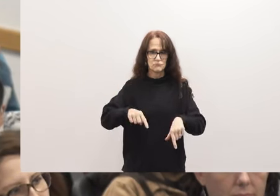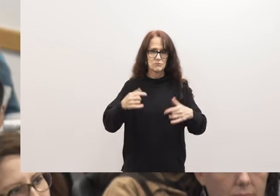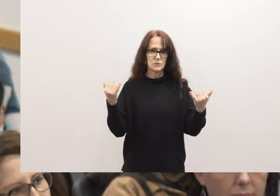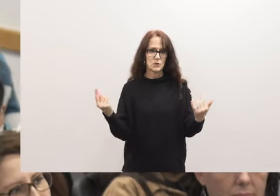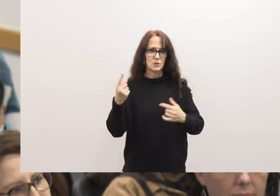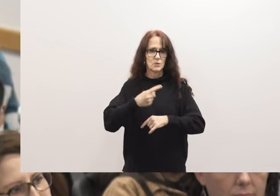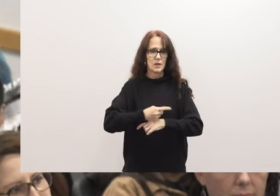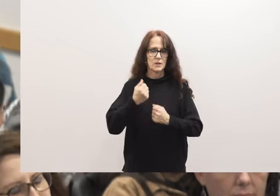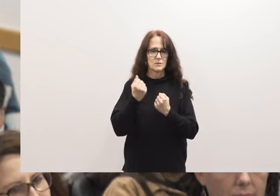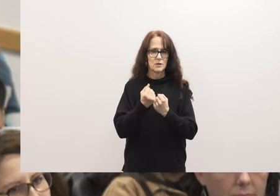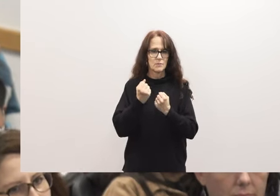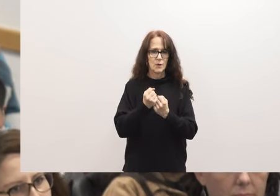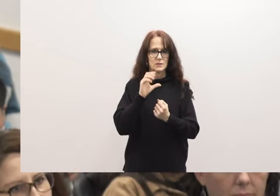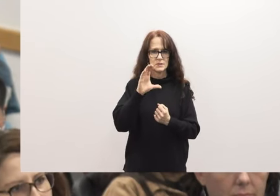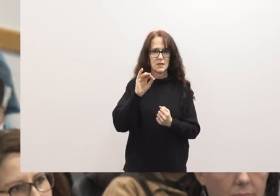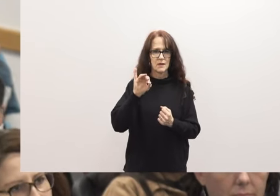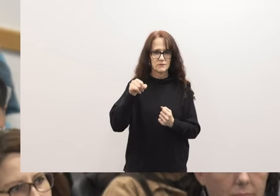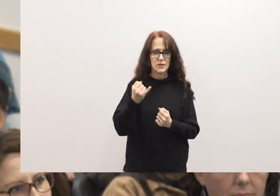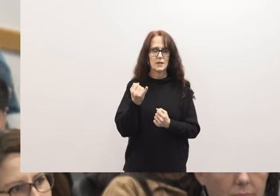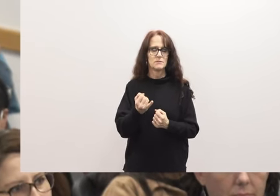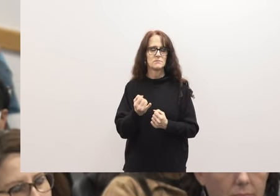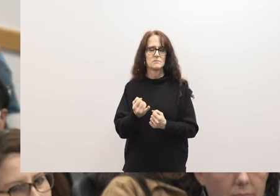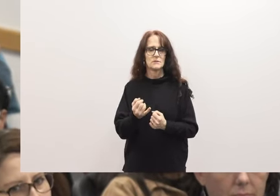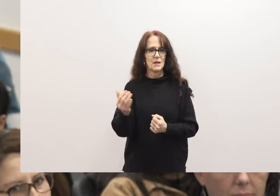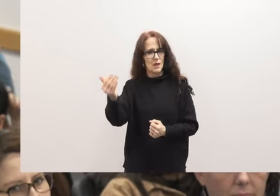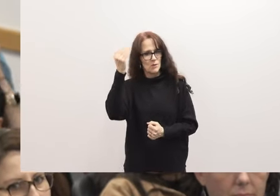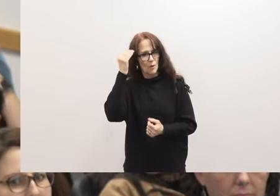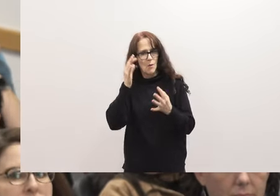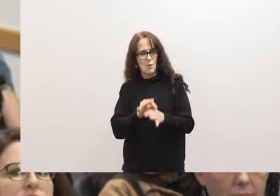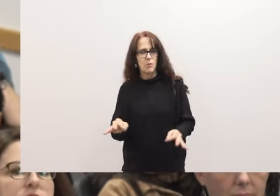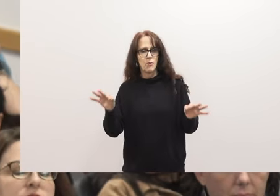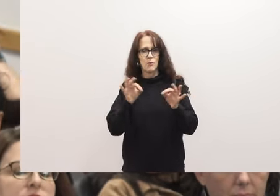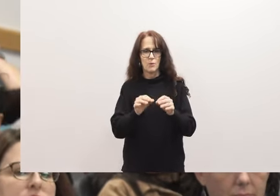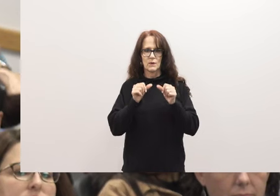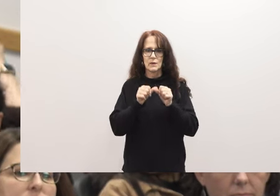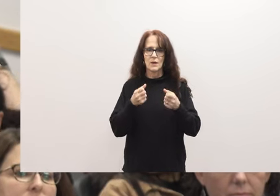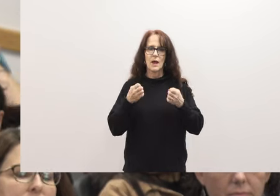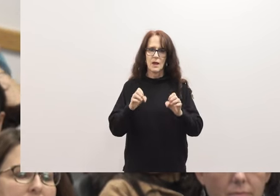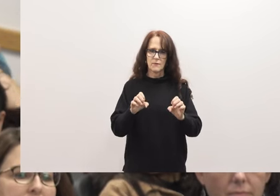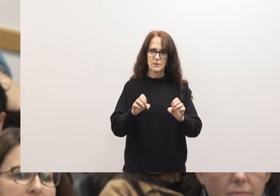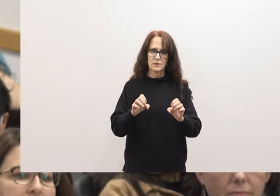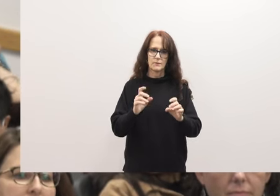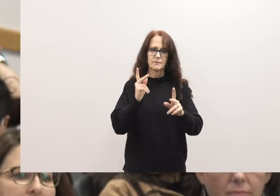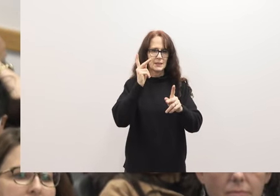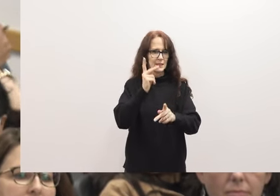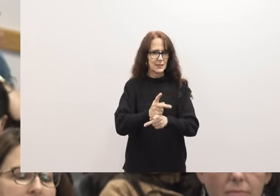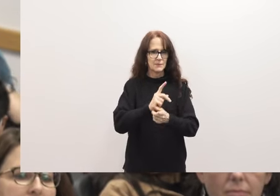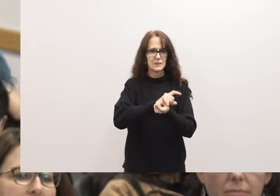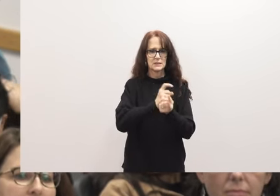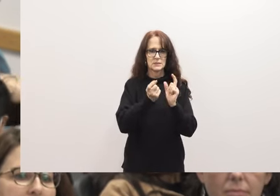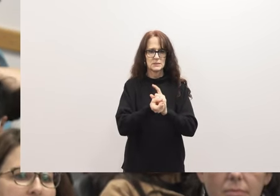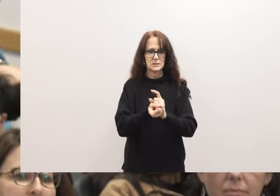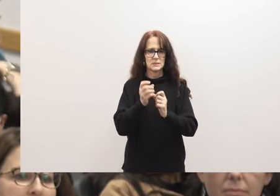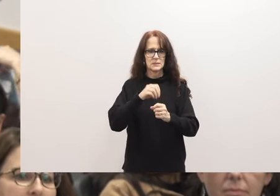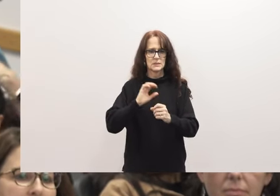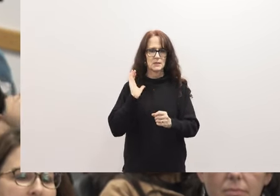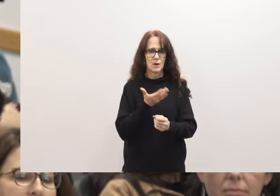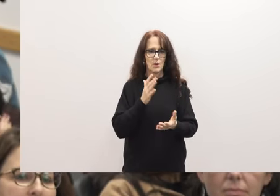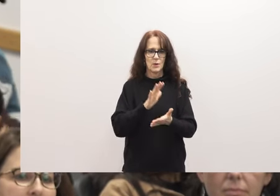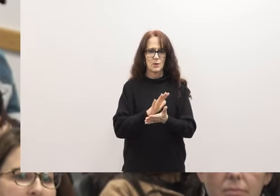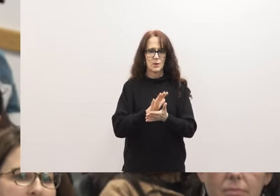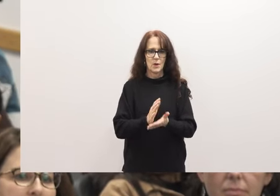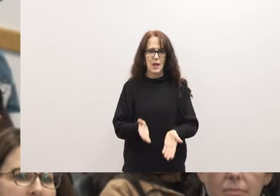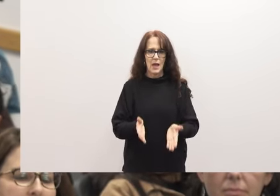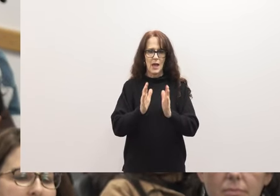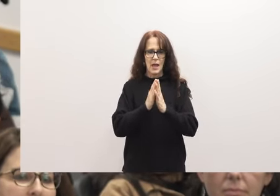because they are aware of how important it is for us to continue our efforts in securing transformation in our schools. I ask